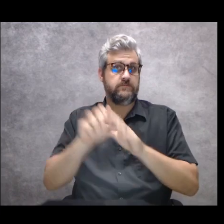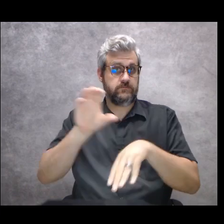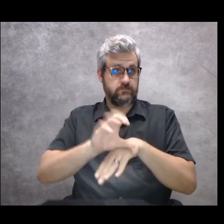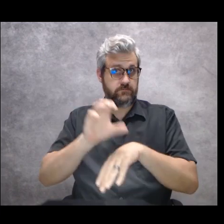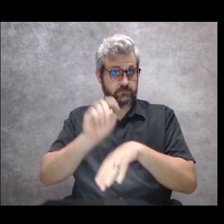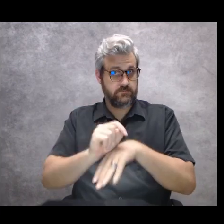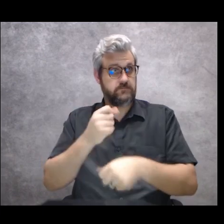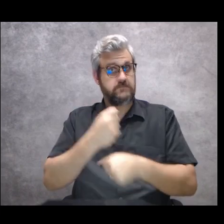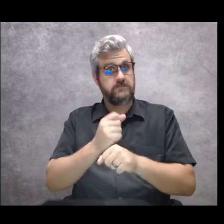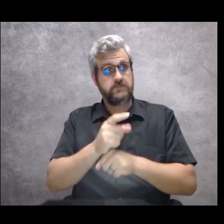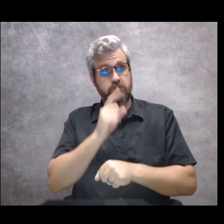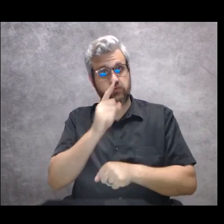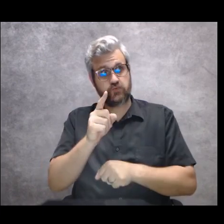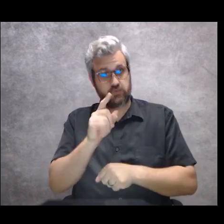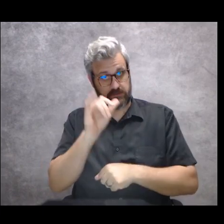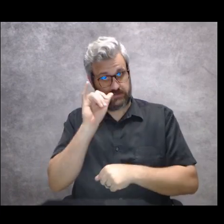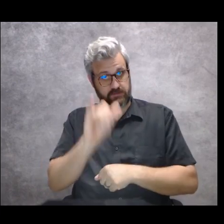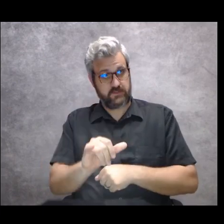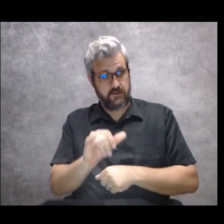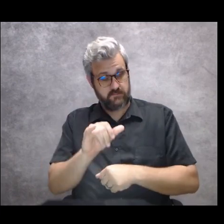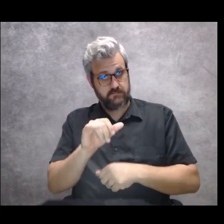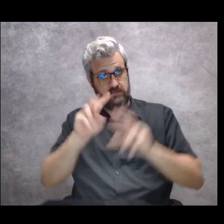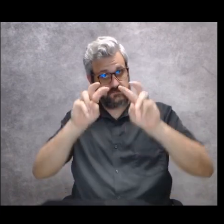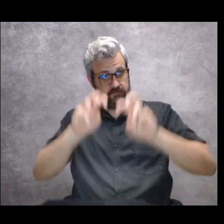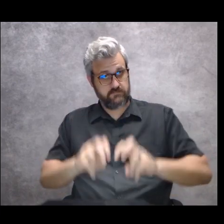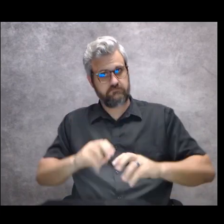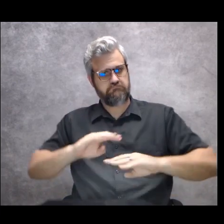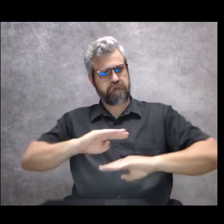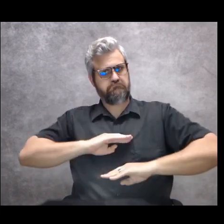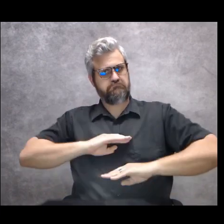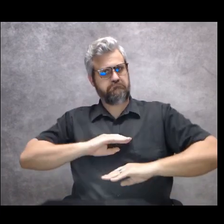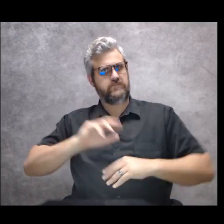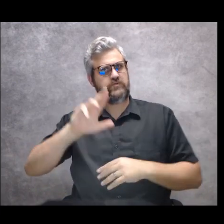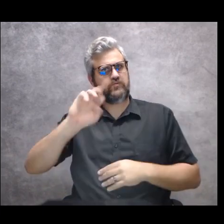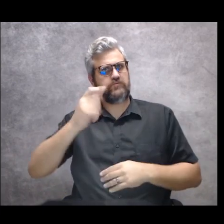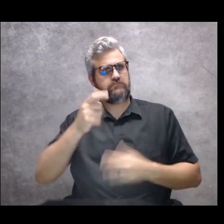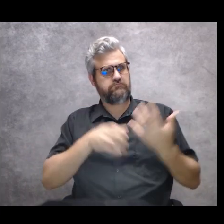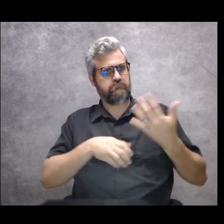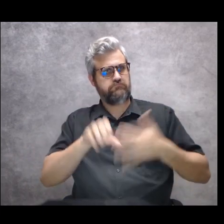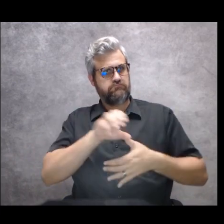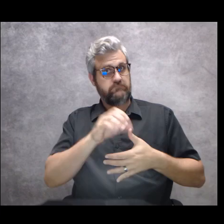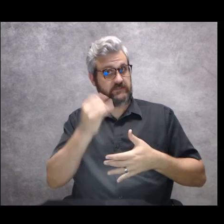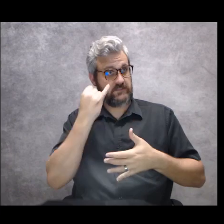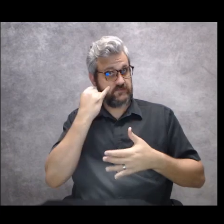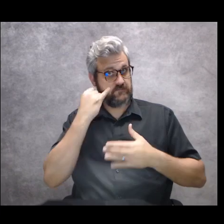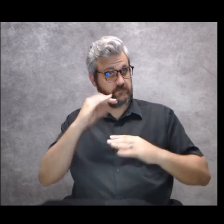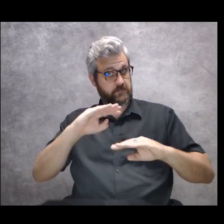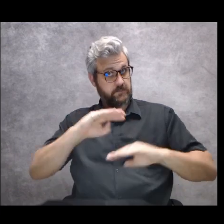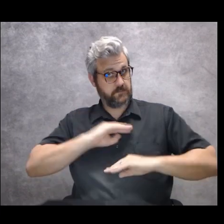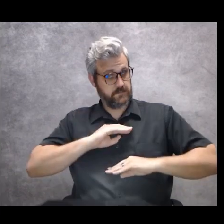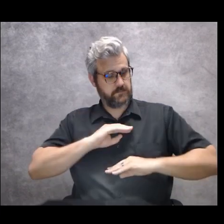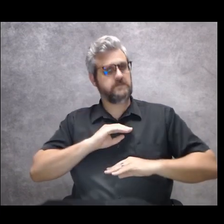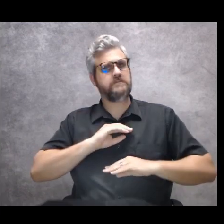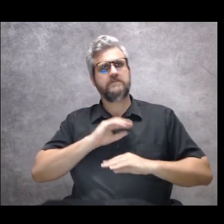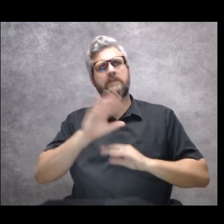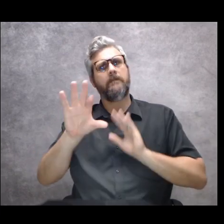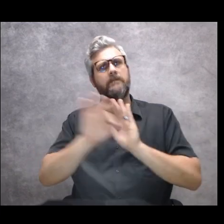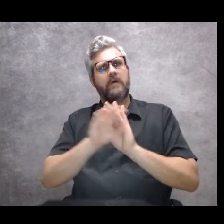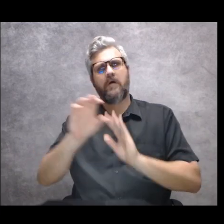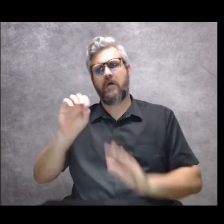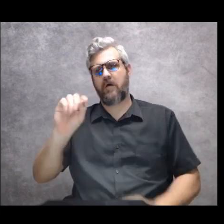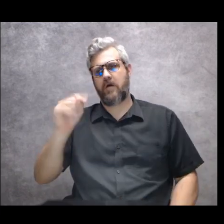meets regulation criteria. If the assessment meets the regulation criteria, select Other from the drop-down